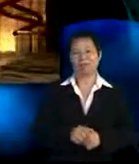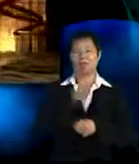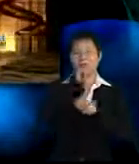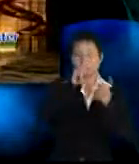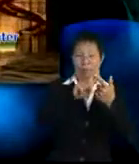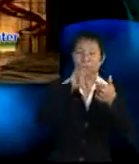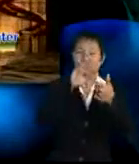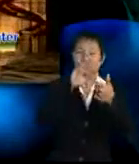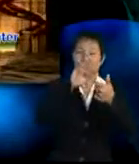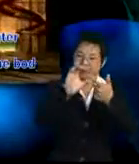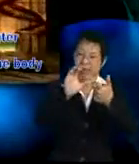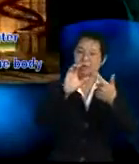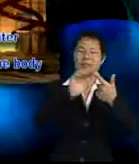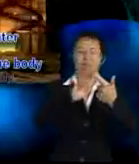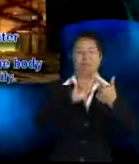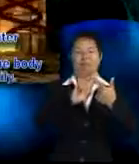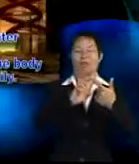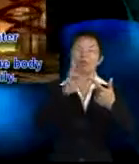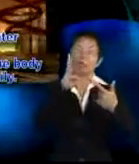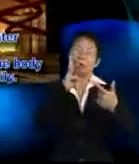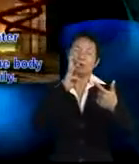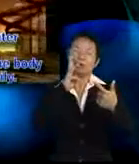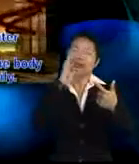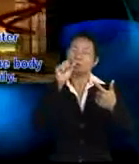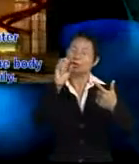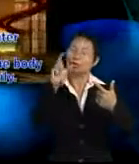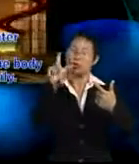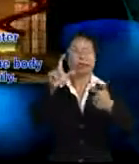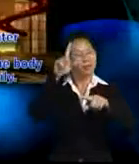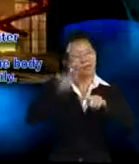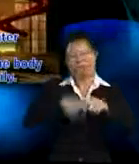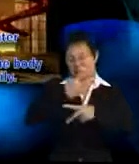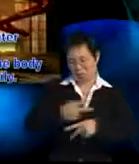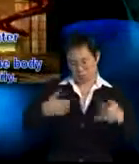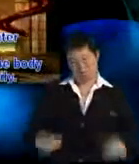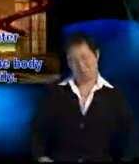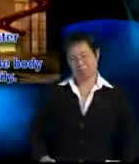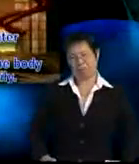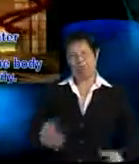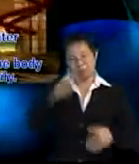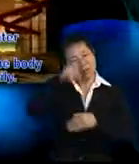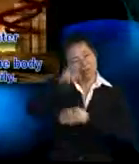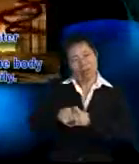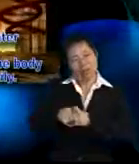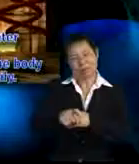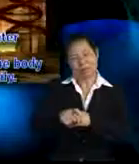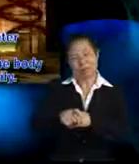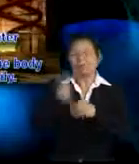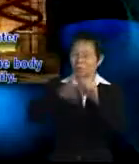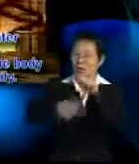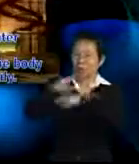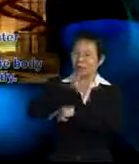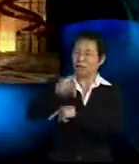B and C are water-soluble. They are not stored in the body and must be supplied